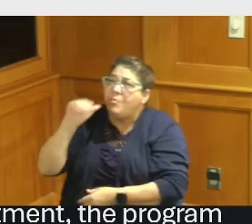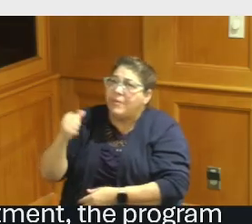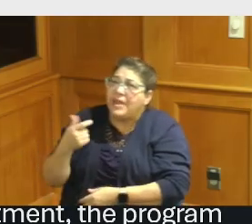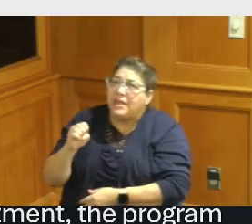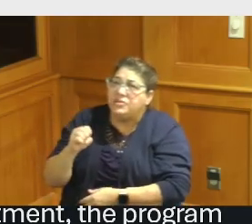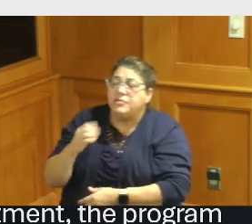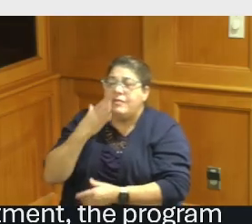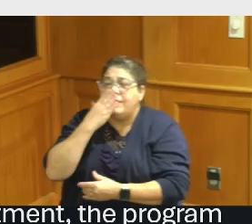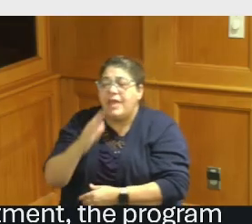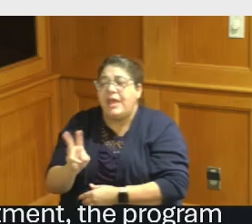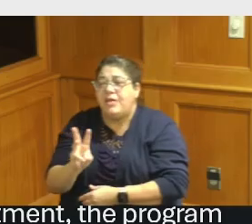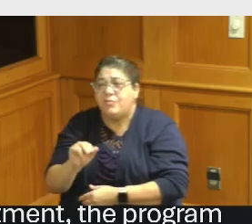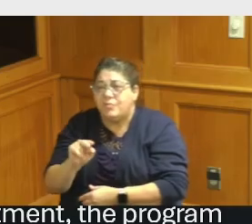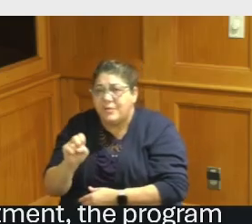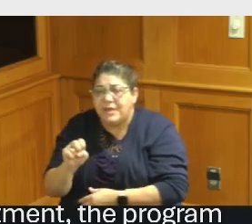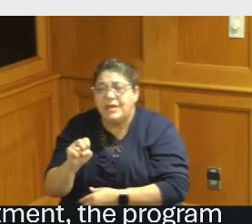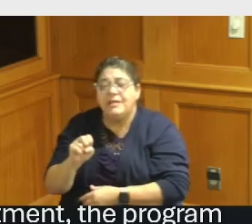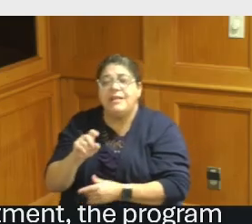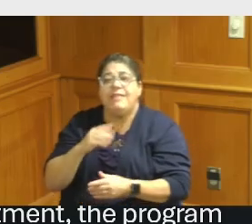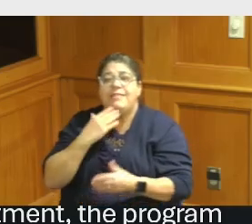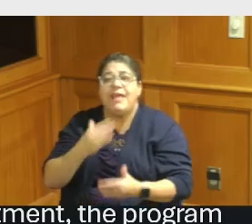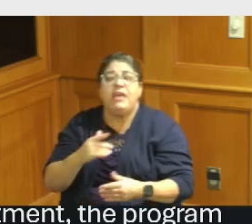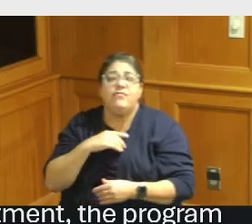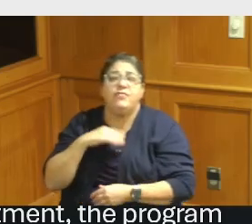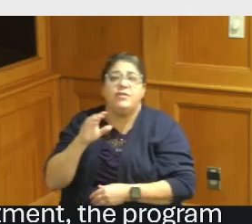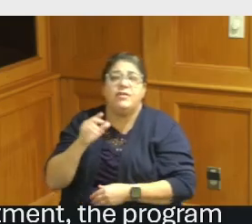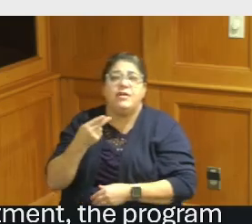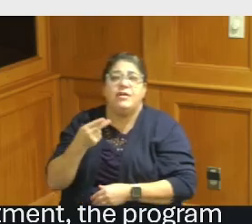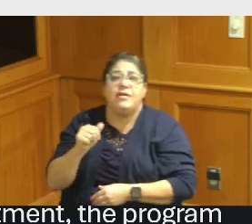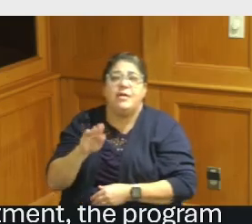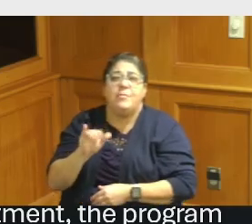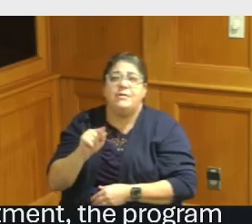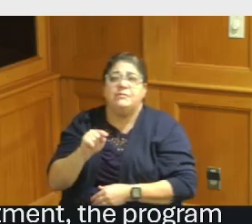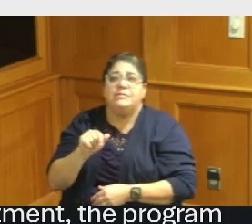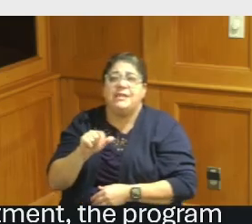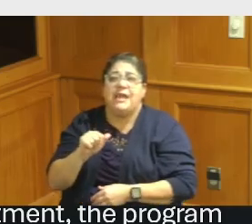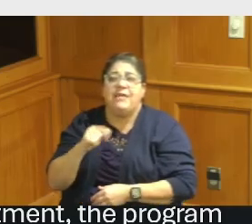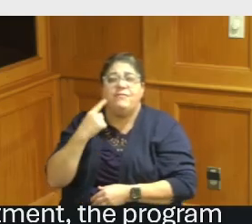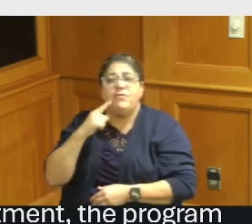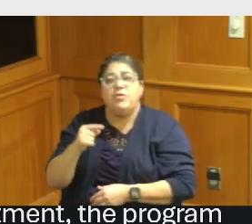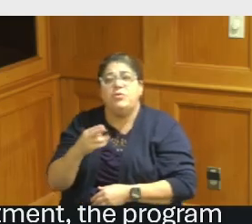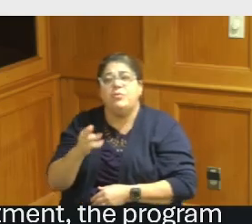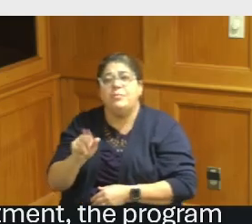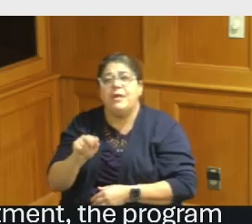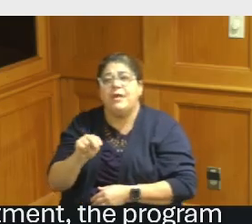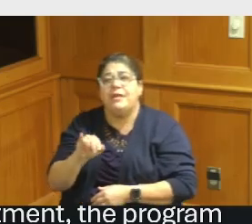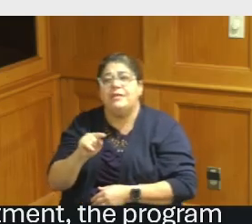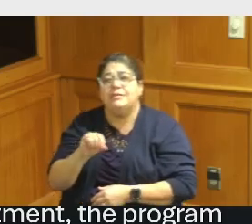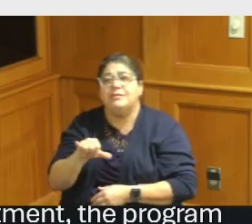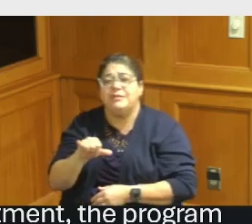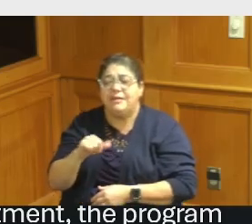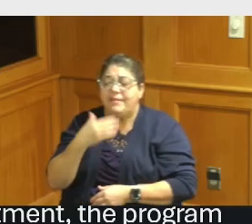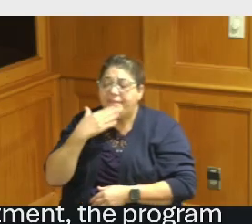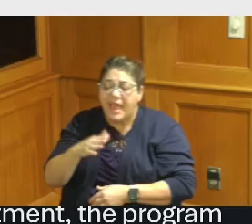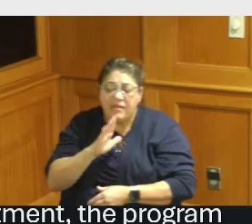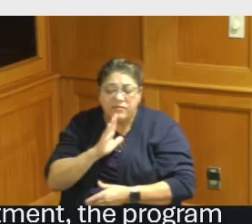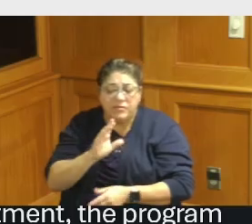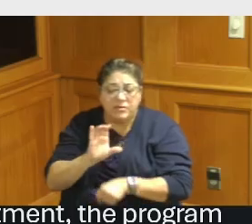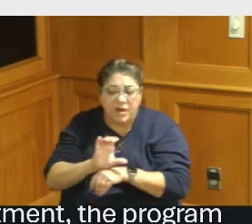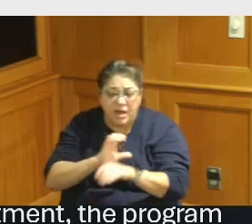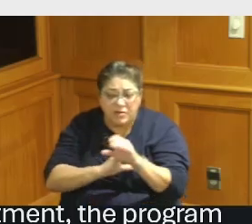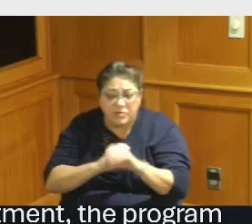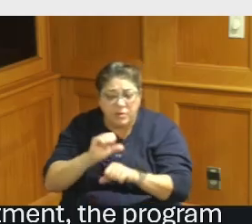to WIN. Thank you to Habitat for Humanity, again, for managing the construction and the contractors and really helping us to make sure we